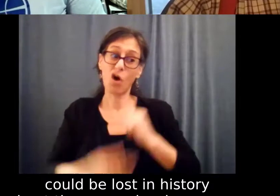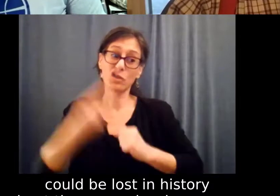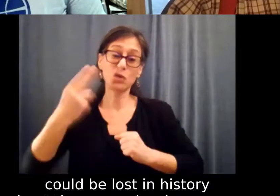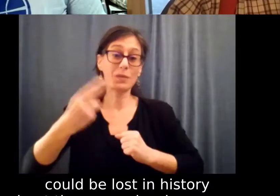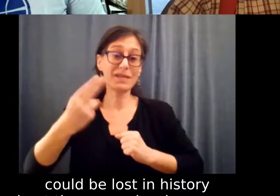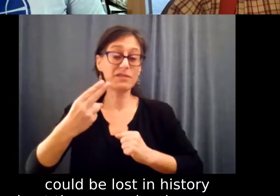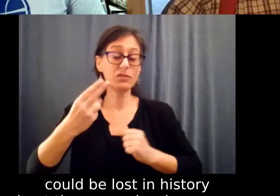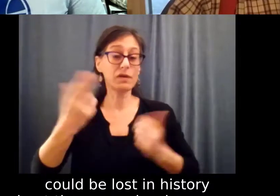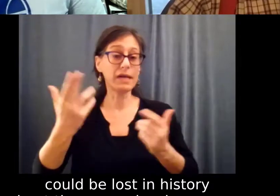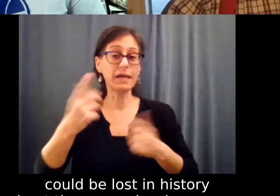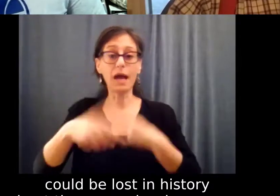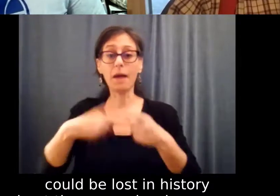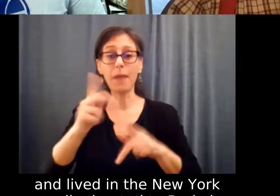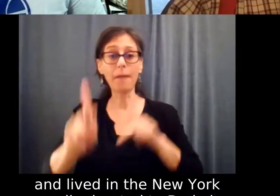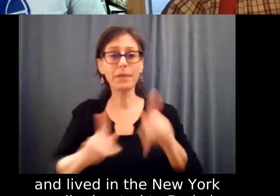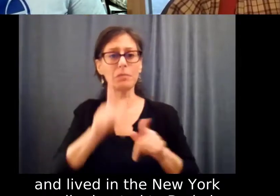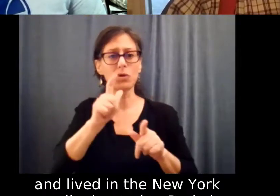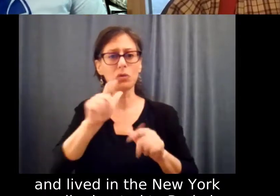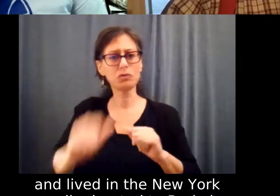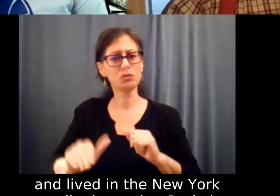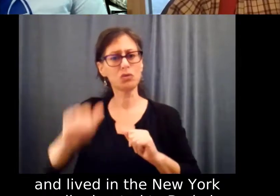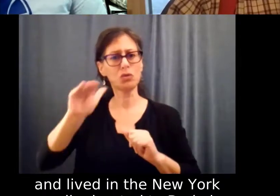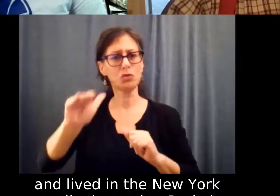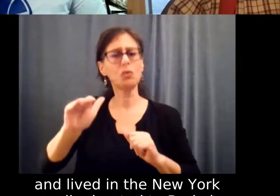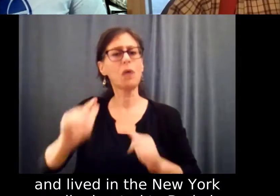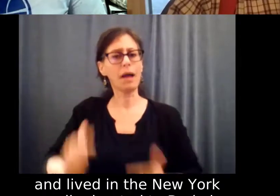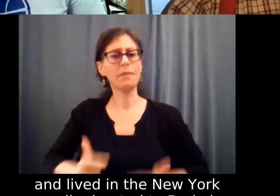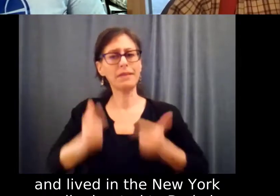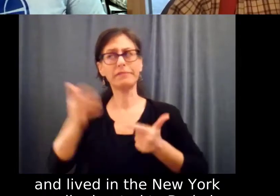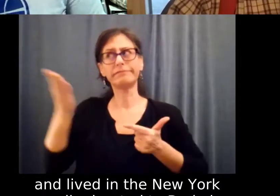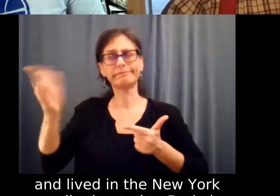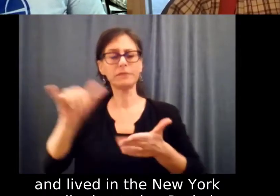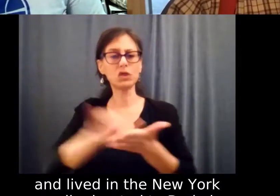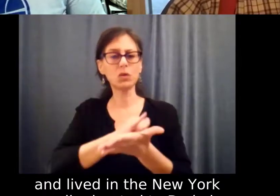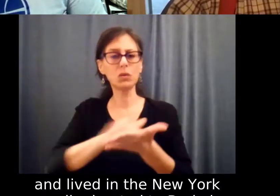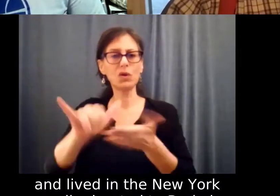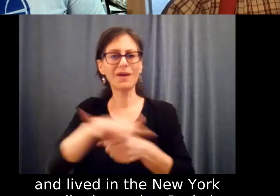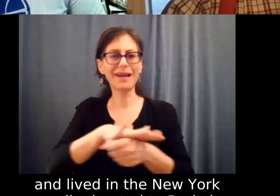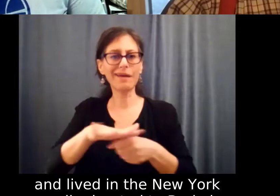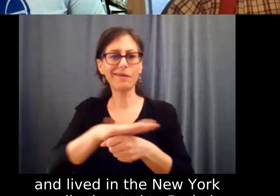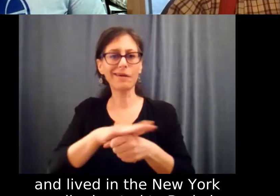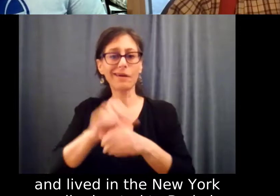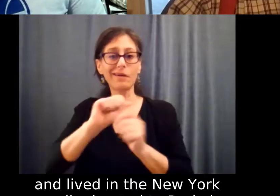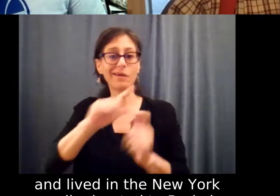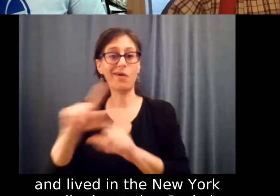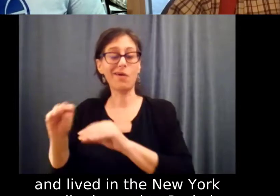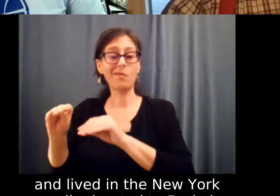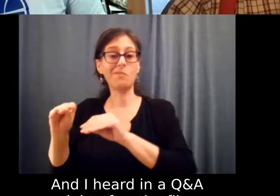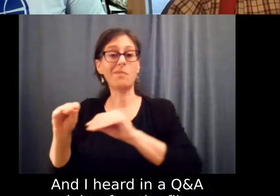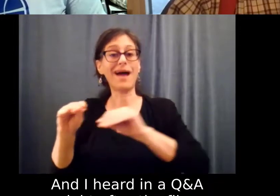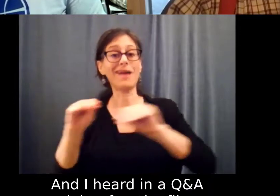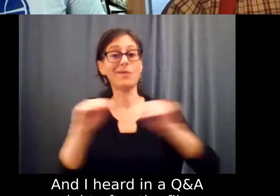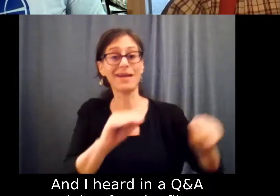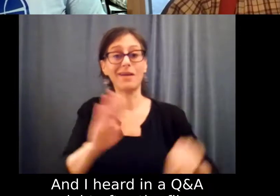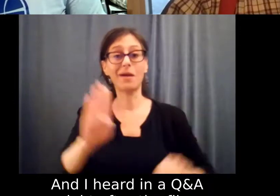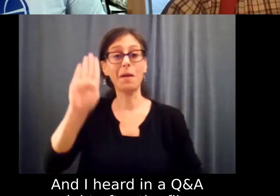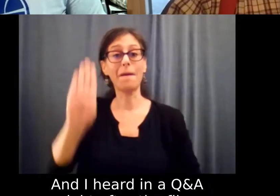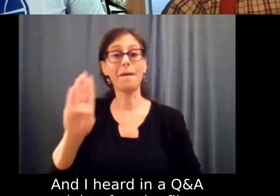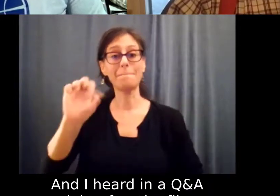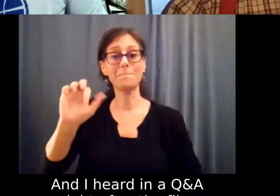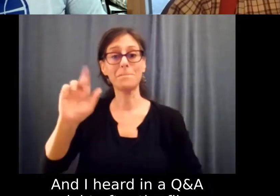people who grew up and lived in the New York area, all migrating to Berkeley.